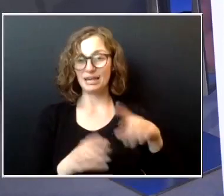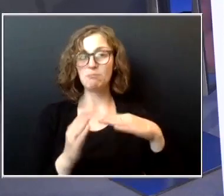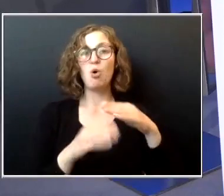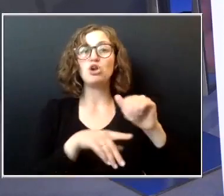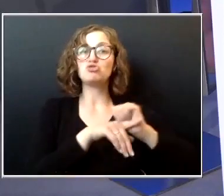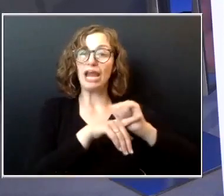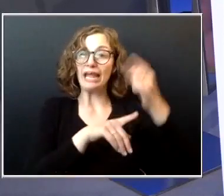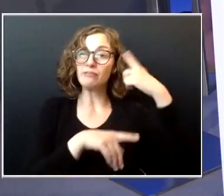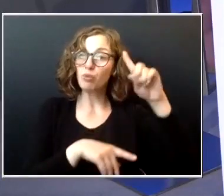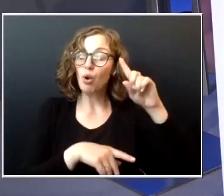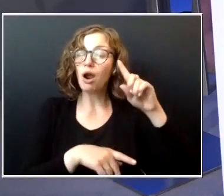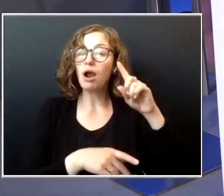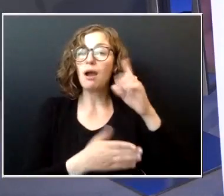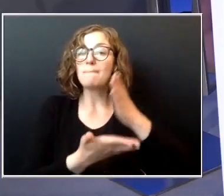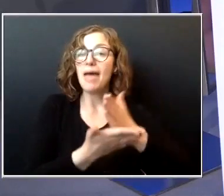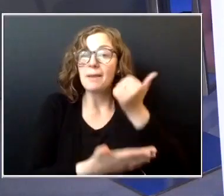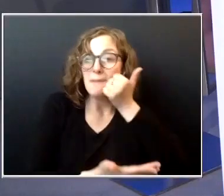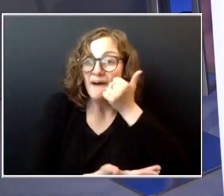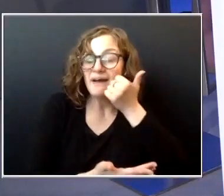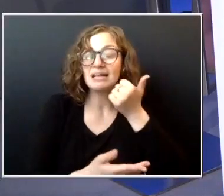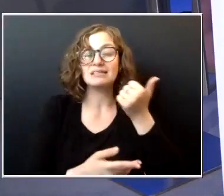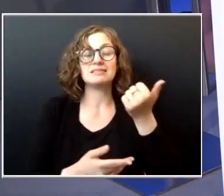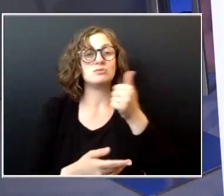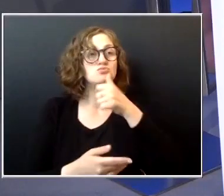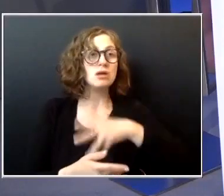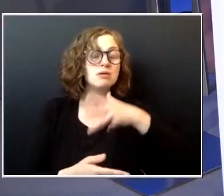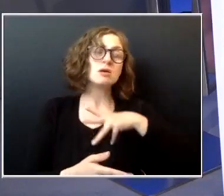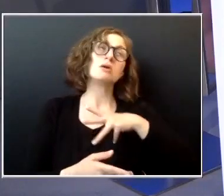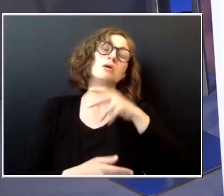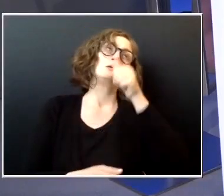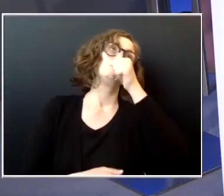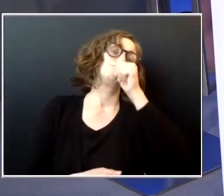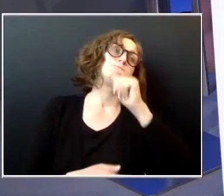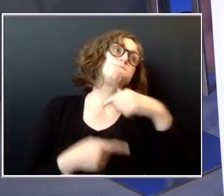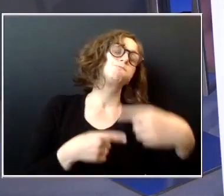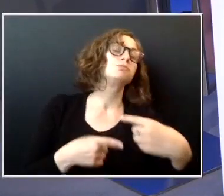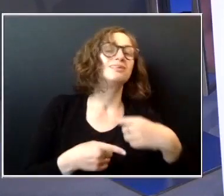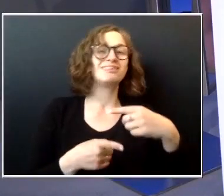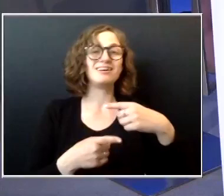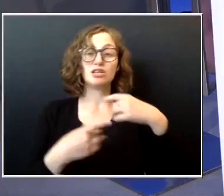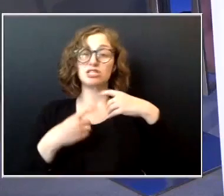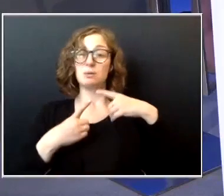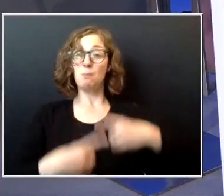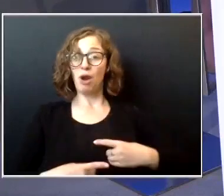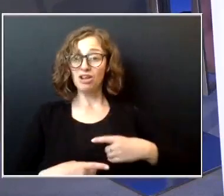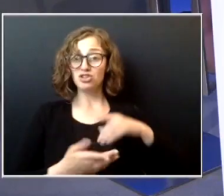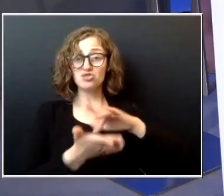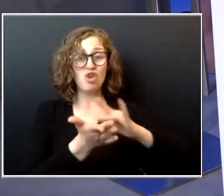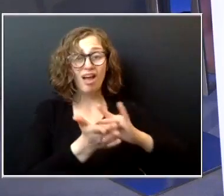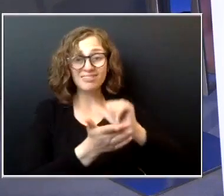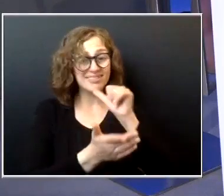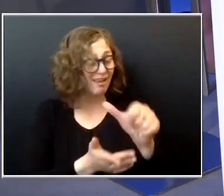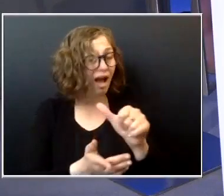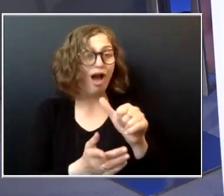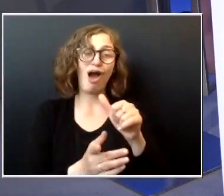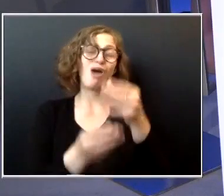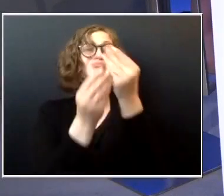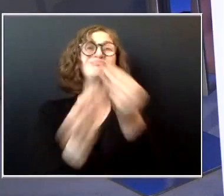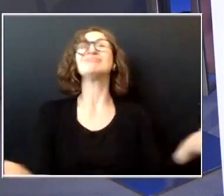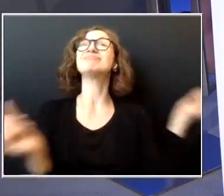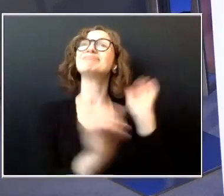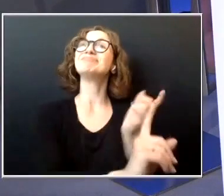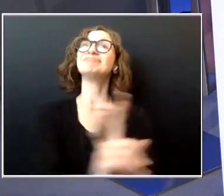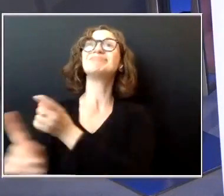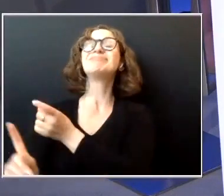needlessly. Depression drugs are not the answer. New studies support HRT. So doctors need to keep up with